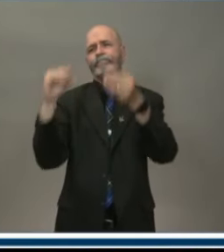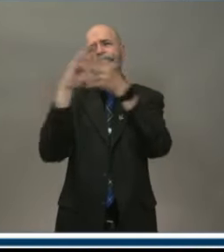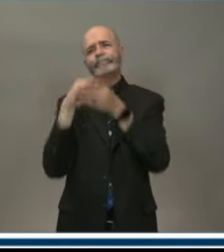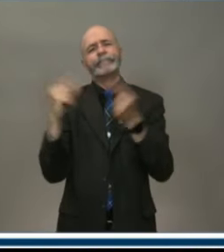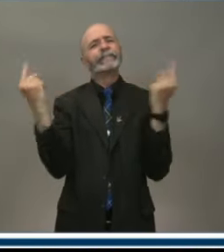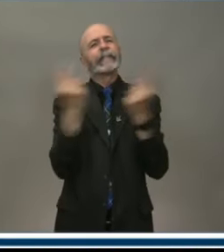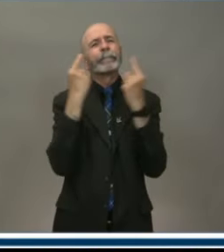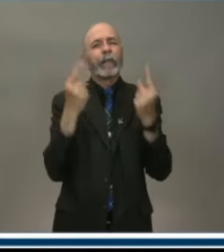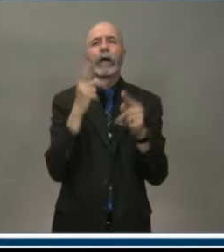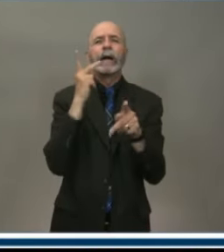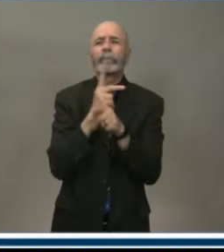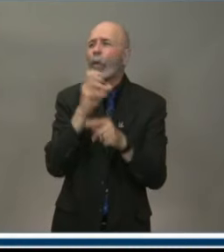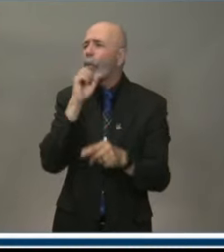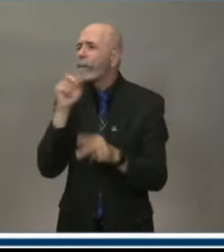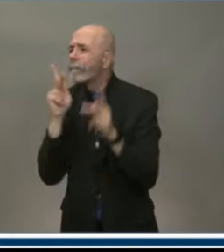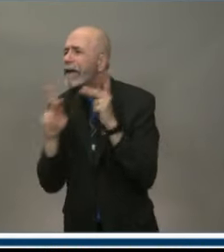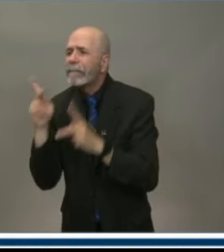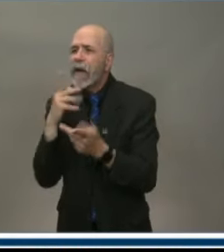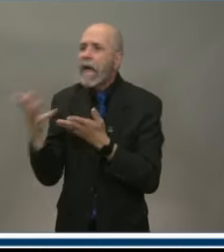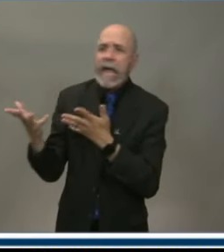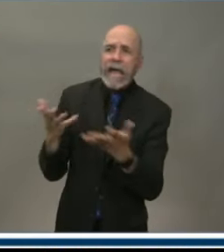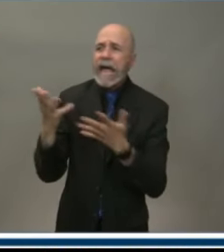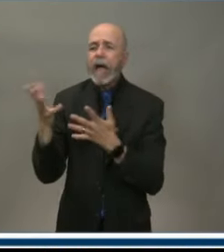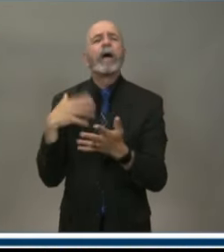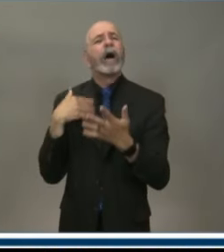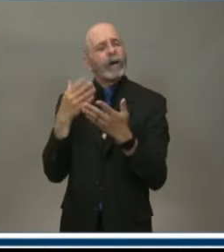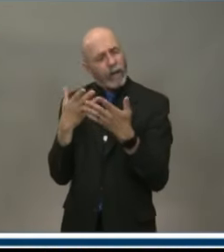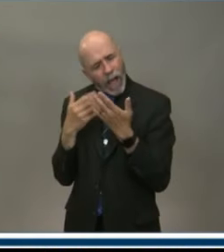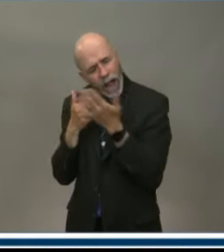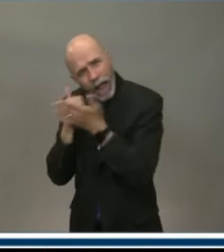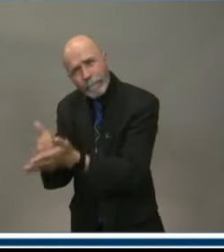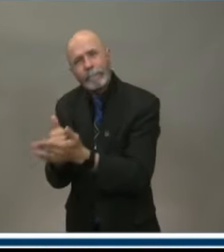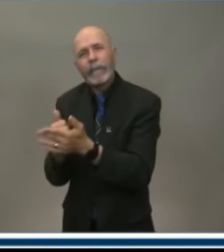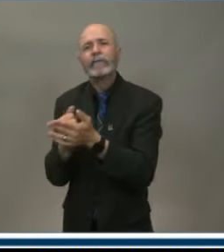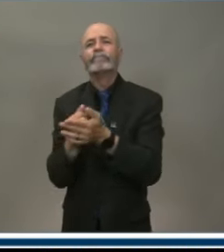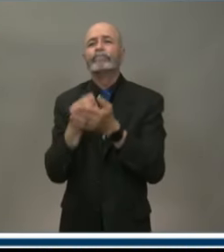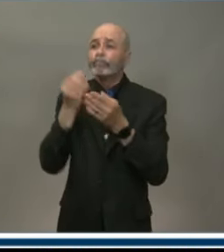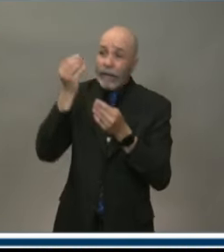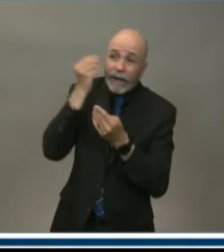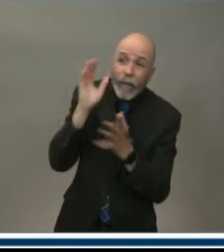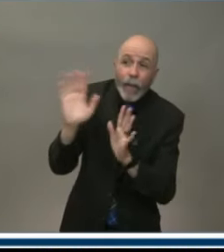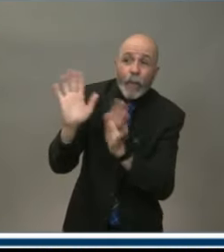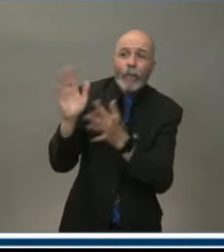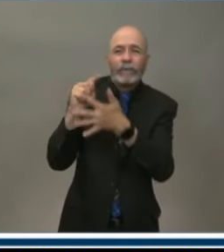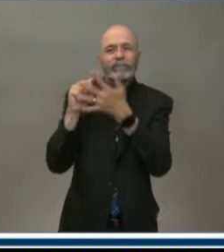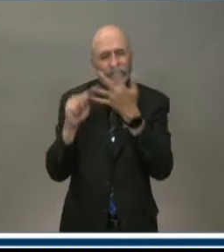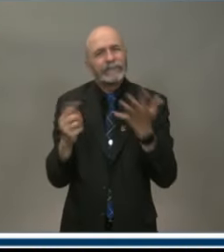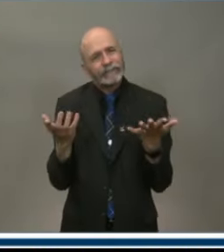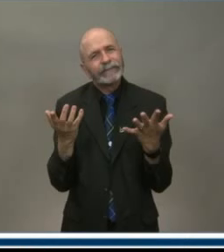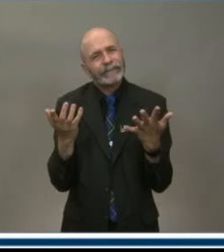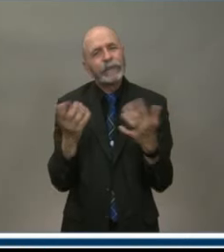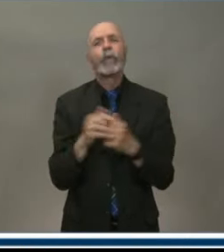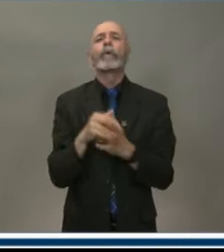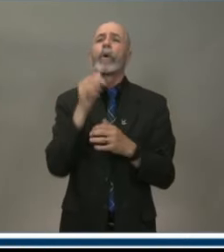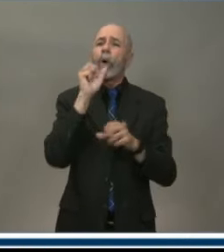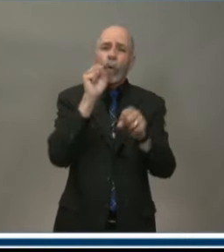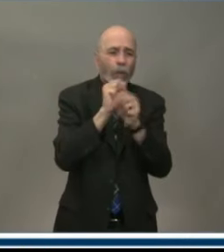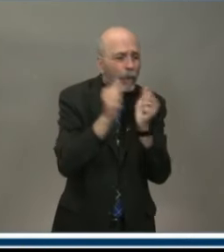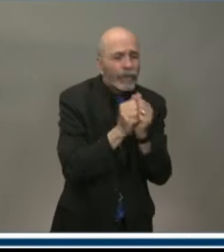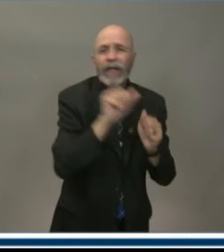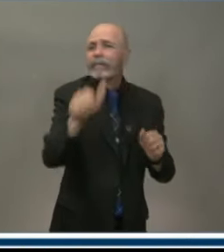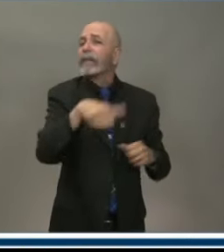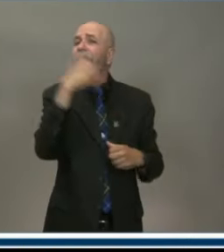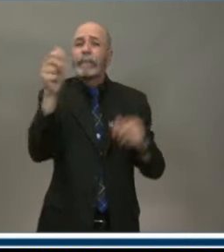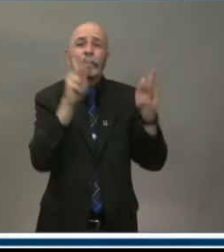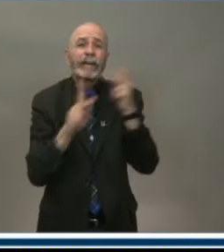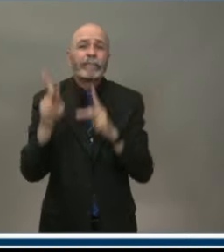or illness, is more vulnerable to COVID-19 and needs to stay isolated. Do work with others to share essential shopping to